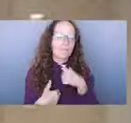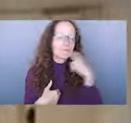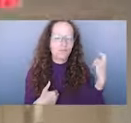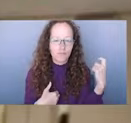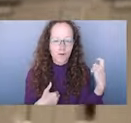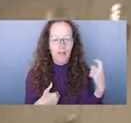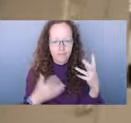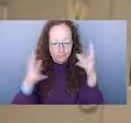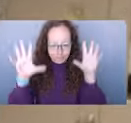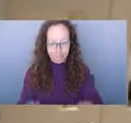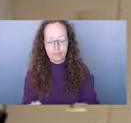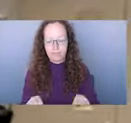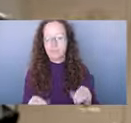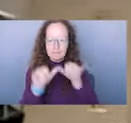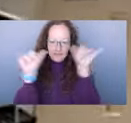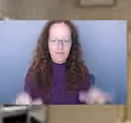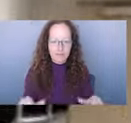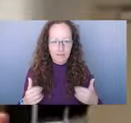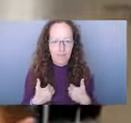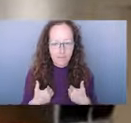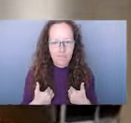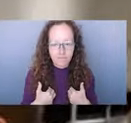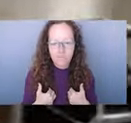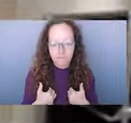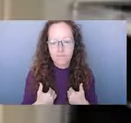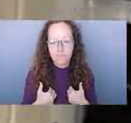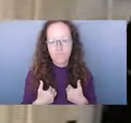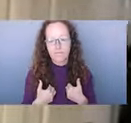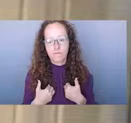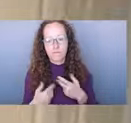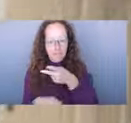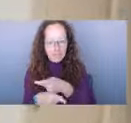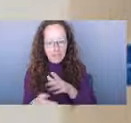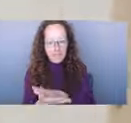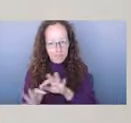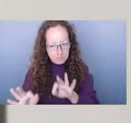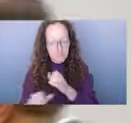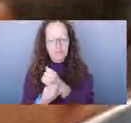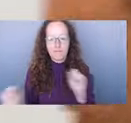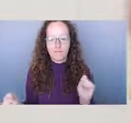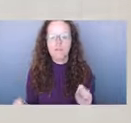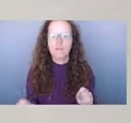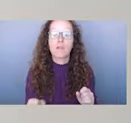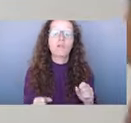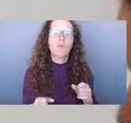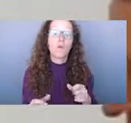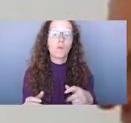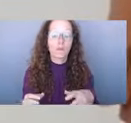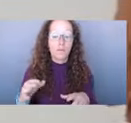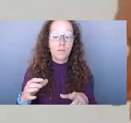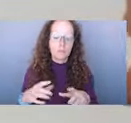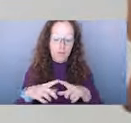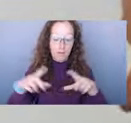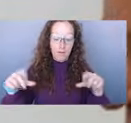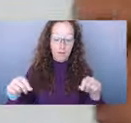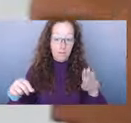when we store our ballots, we store them in these long-term boxes. We have tamper-evident tape that we